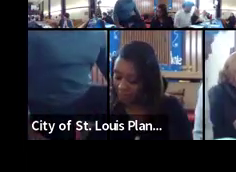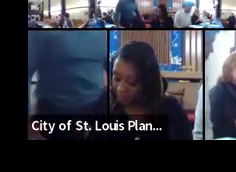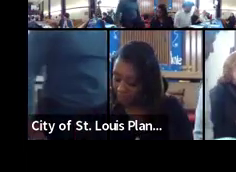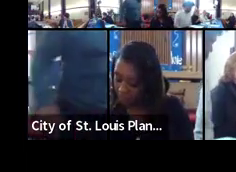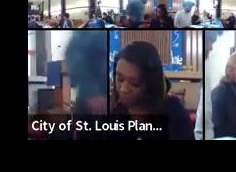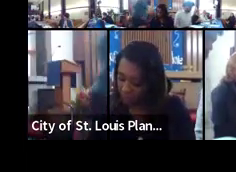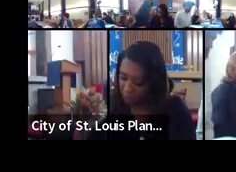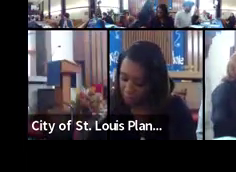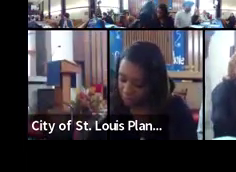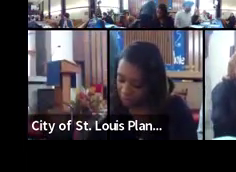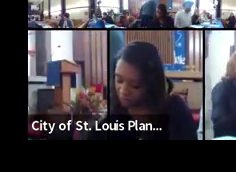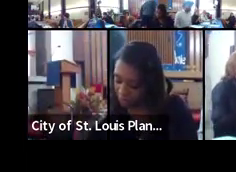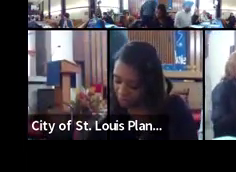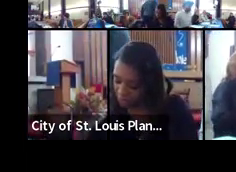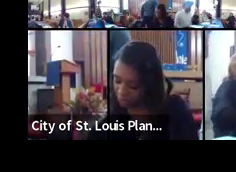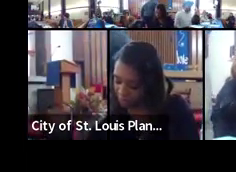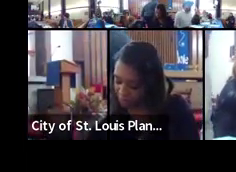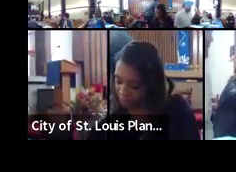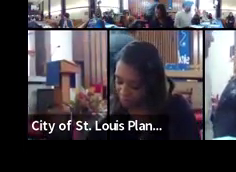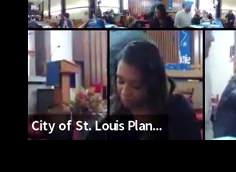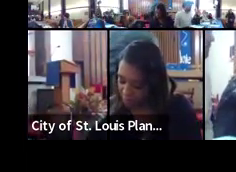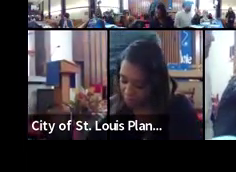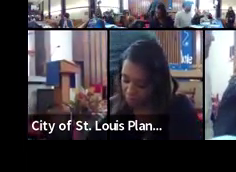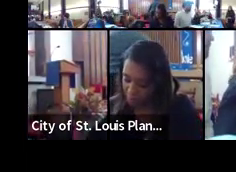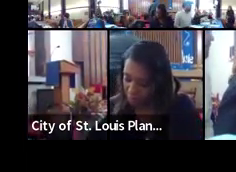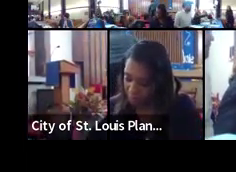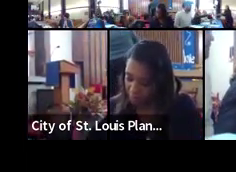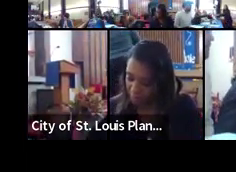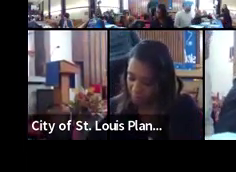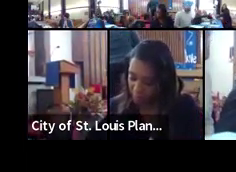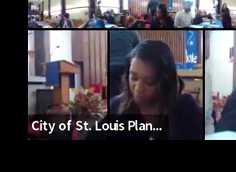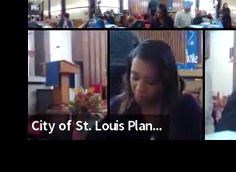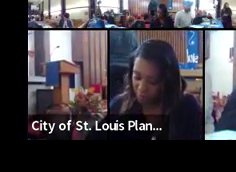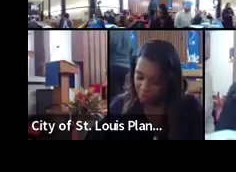here is Althea Hayward. Thank you to come, I'll give you the mic.